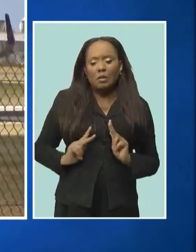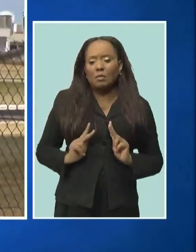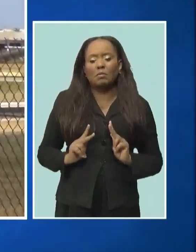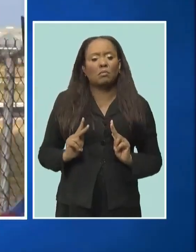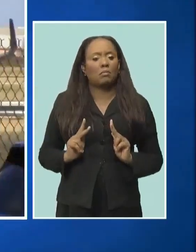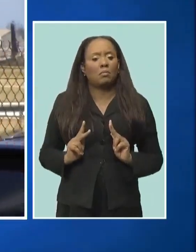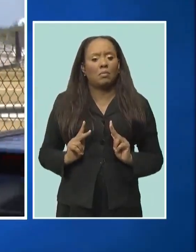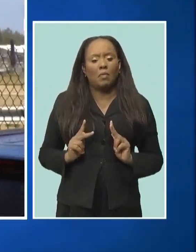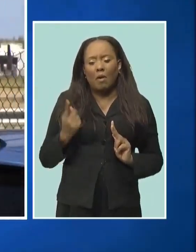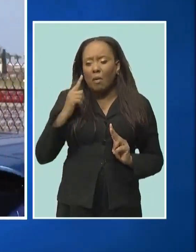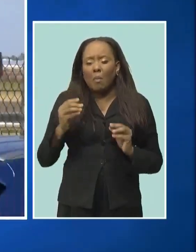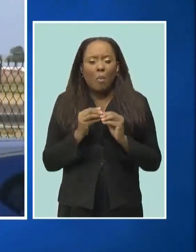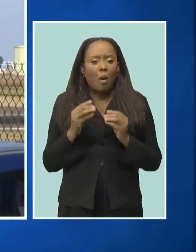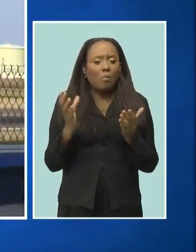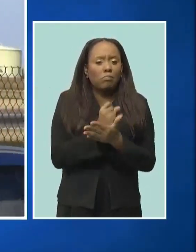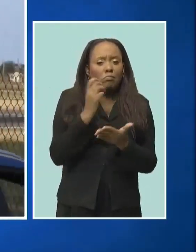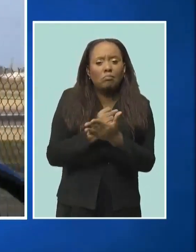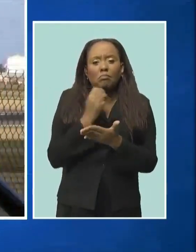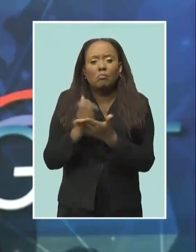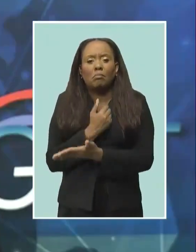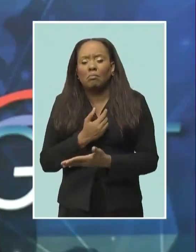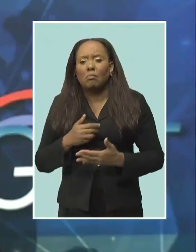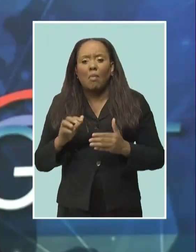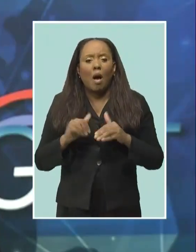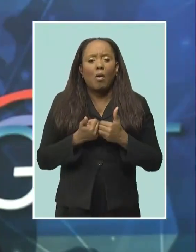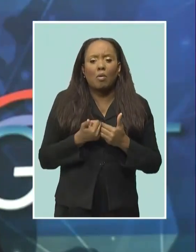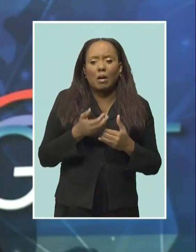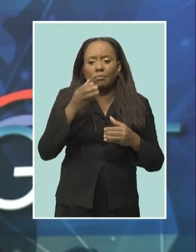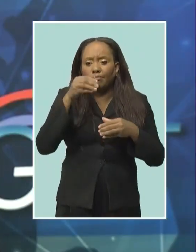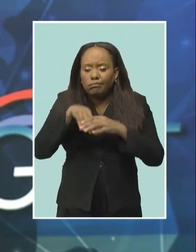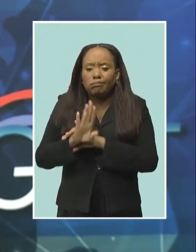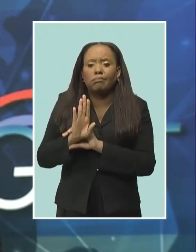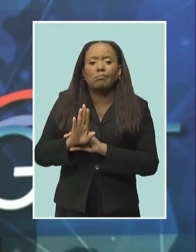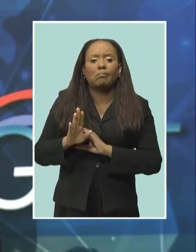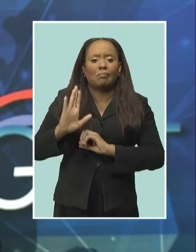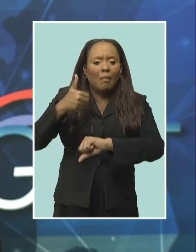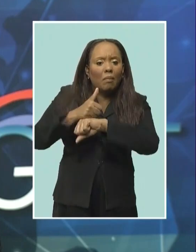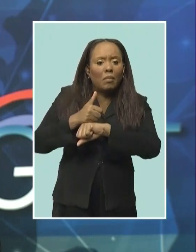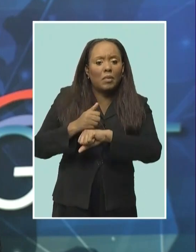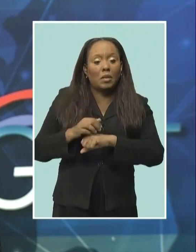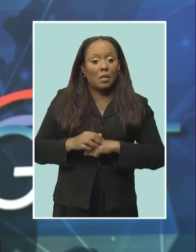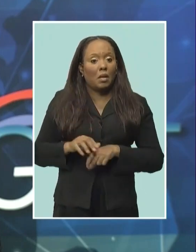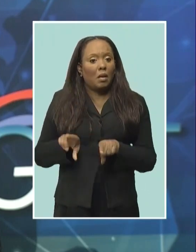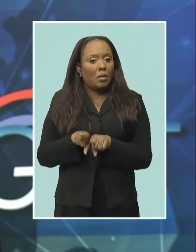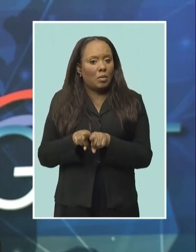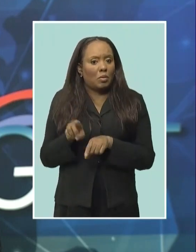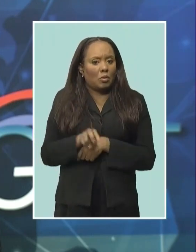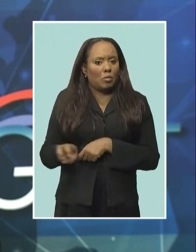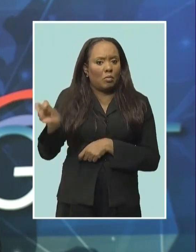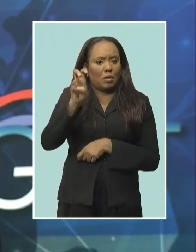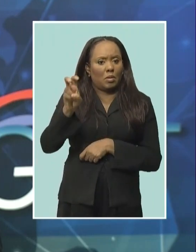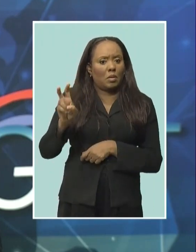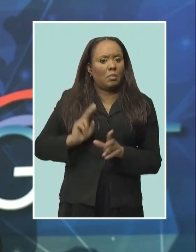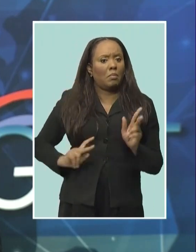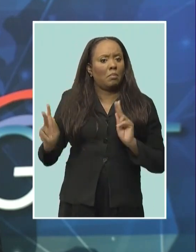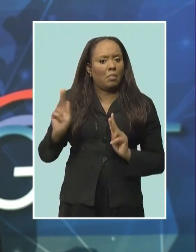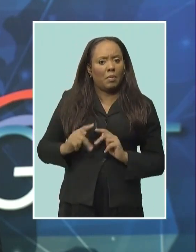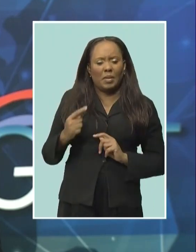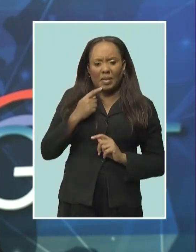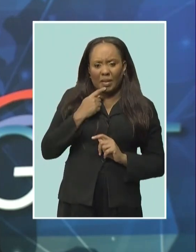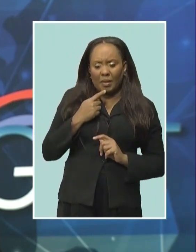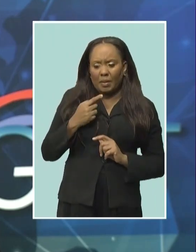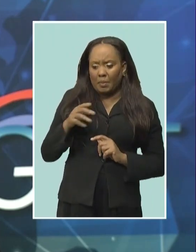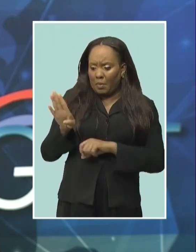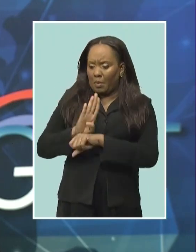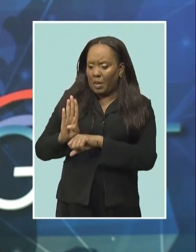explore opportunities for increasing business. Additionally, local tourism officials are confident that Barbados is in good standing with the UK